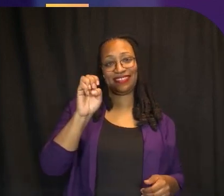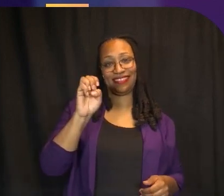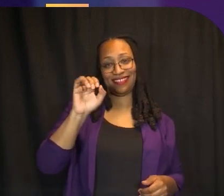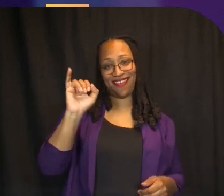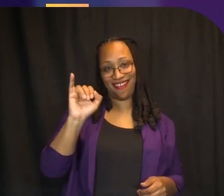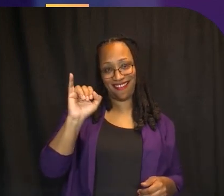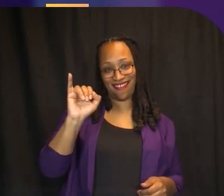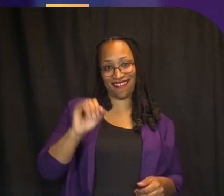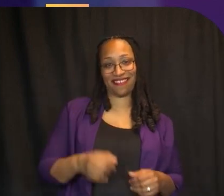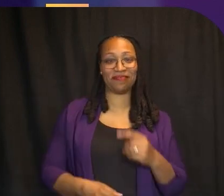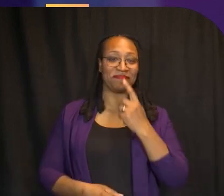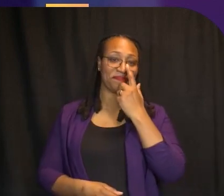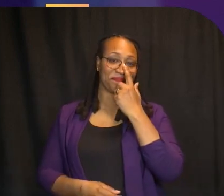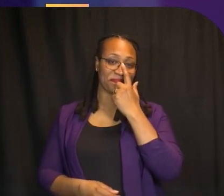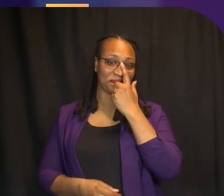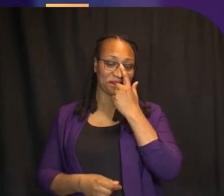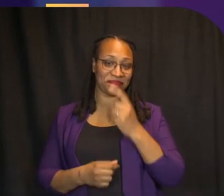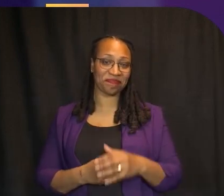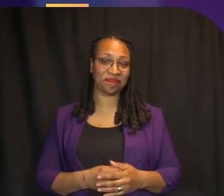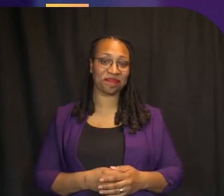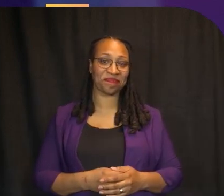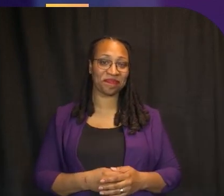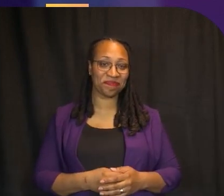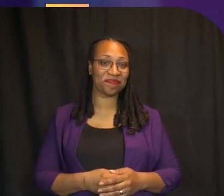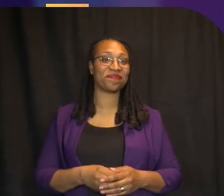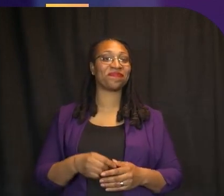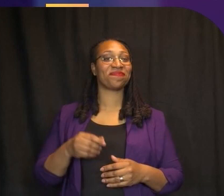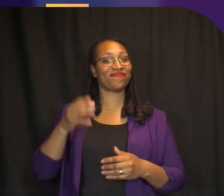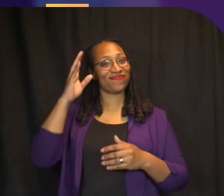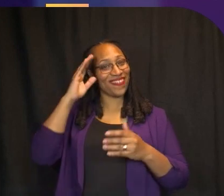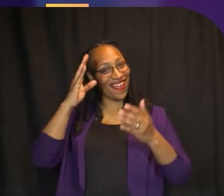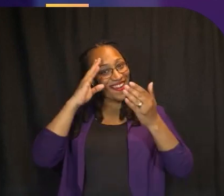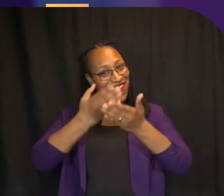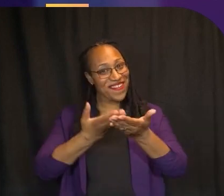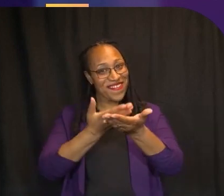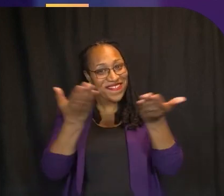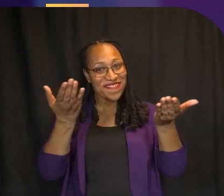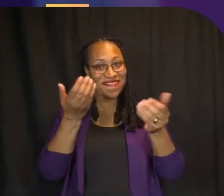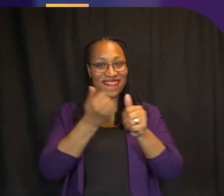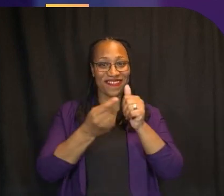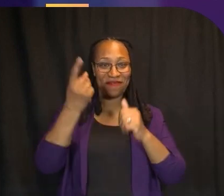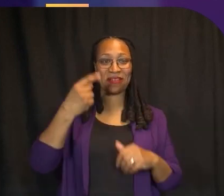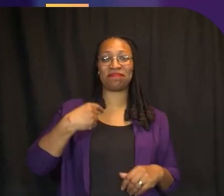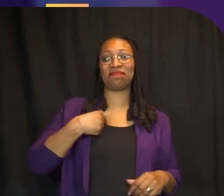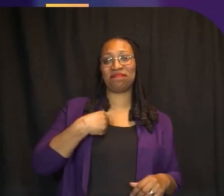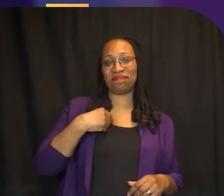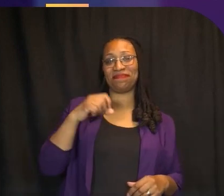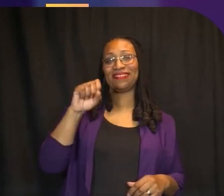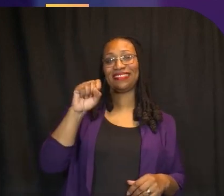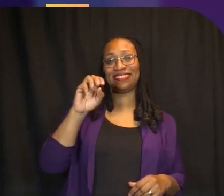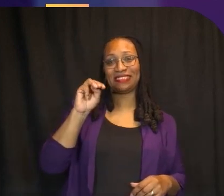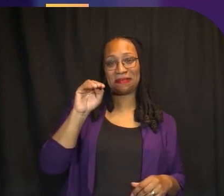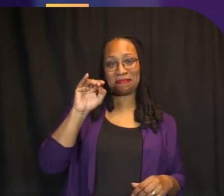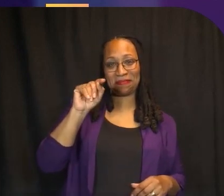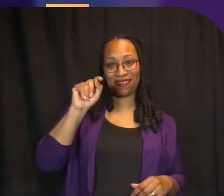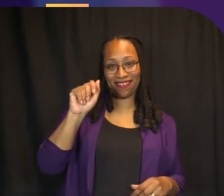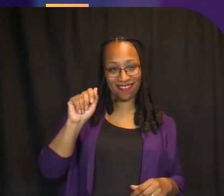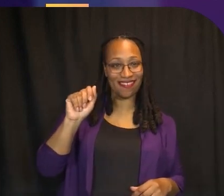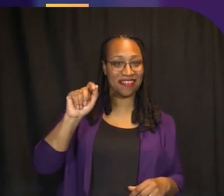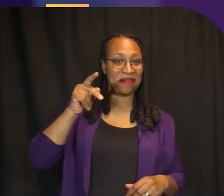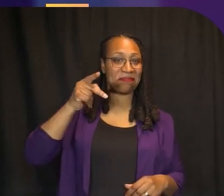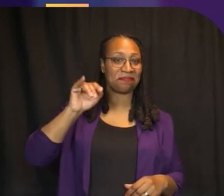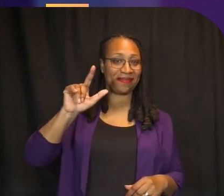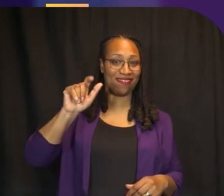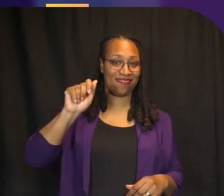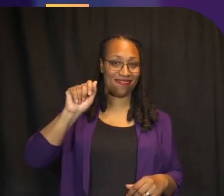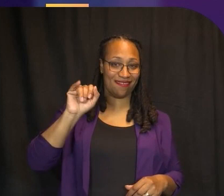Good evening, everyone. I'm Smita Pillai, and I serve as Regeneron's Chief Diversity, Equity, and Inclusion Officer. Tonight, Regeneron